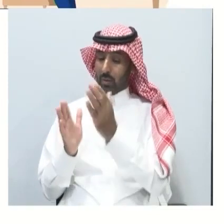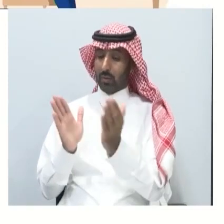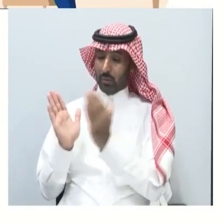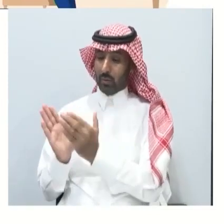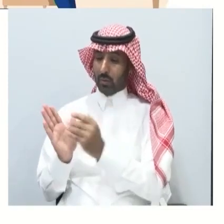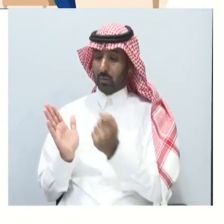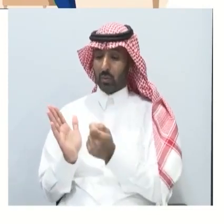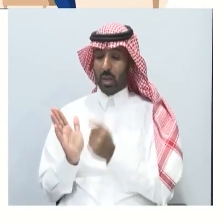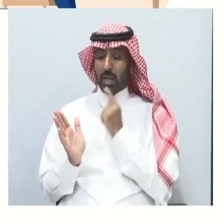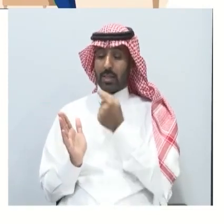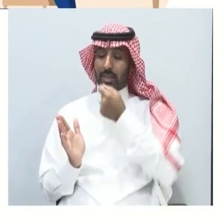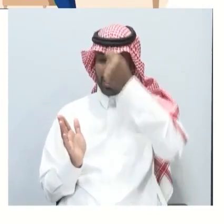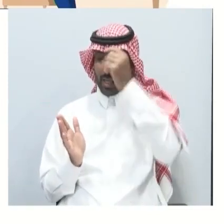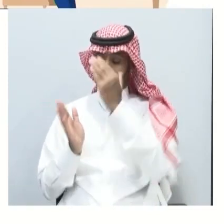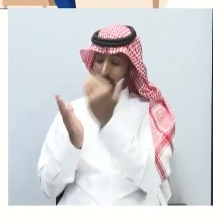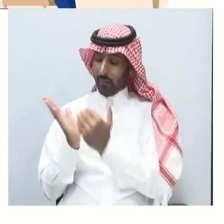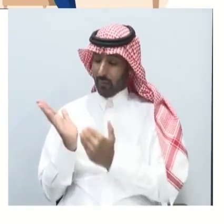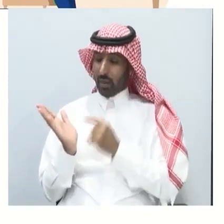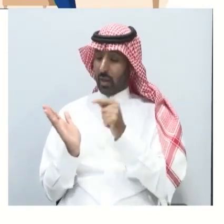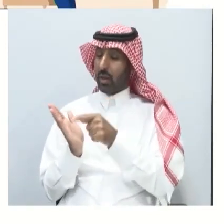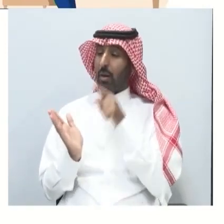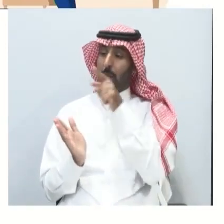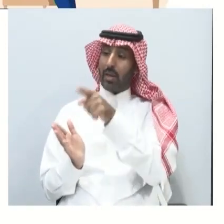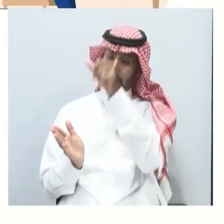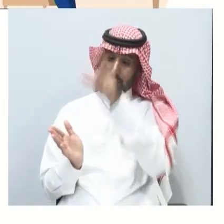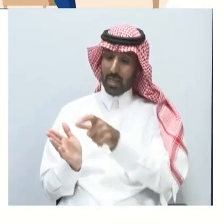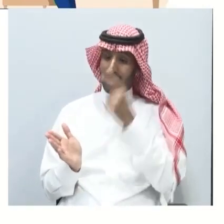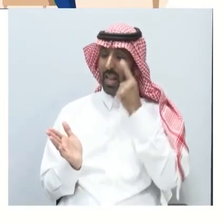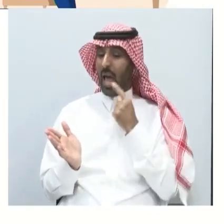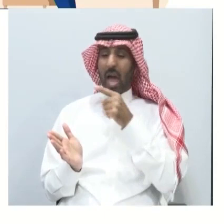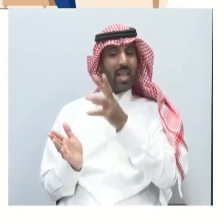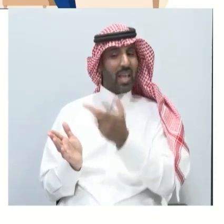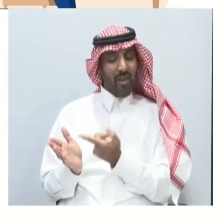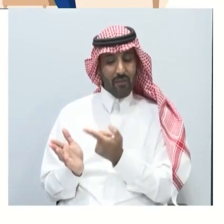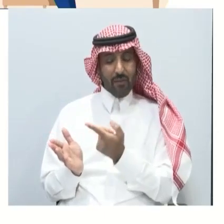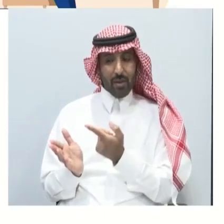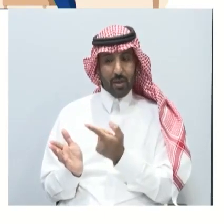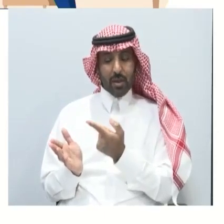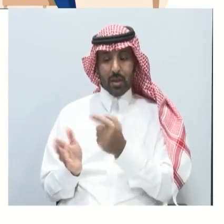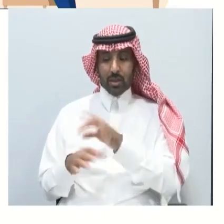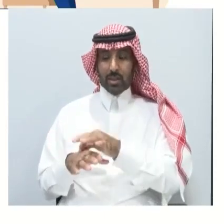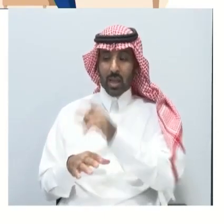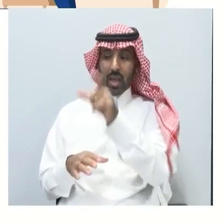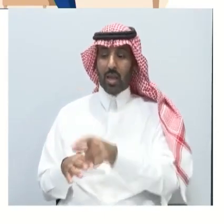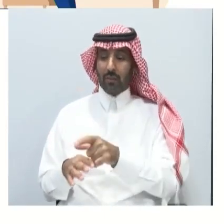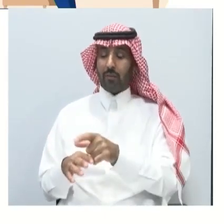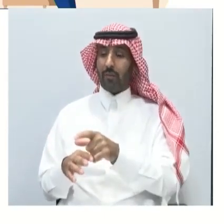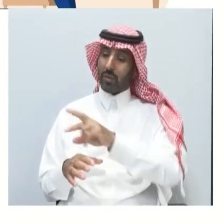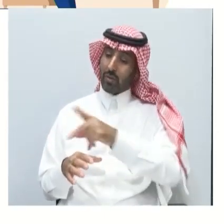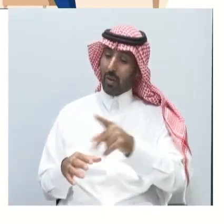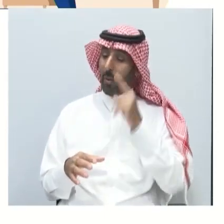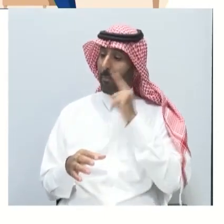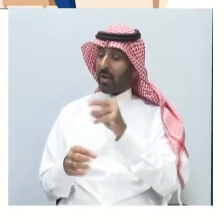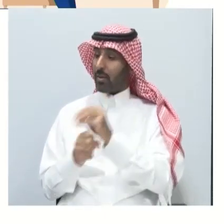when you write a descriptive essay about a person's life, distinguish the main life events from the